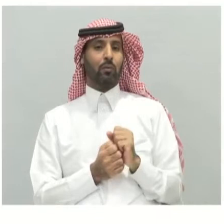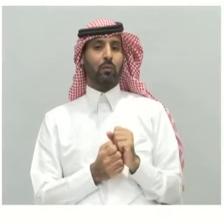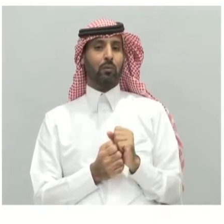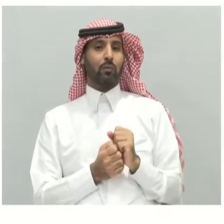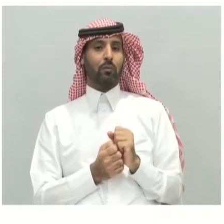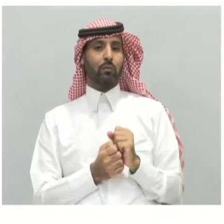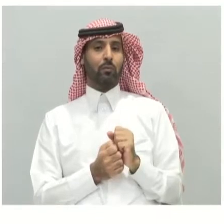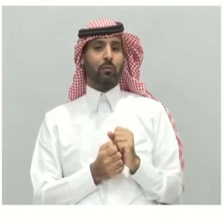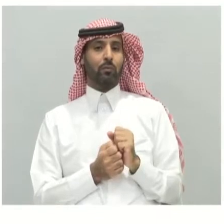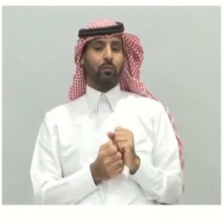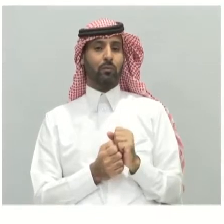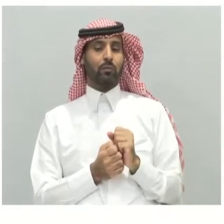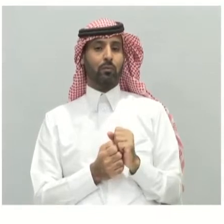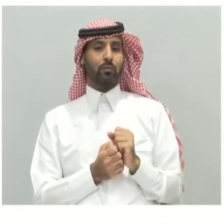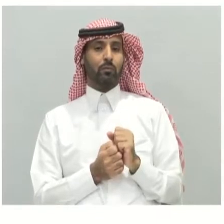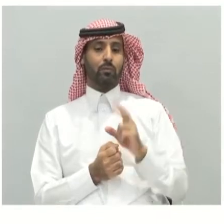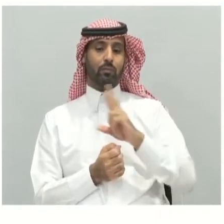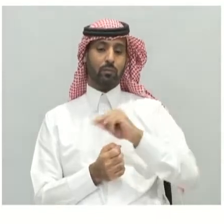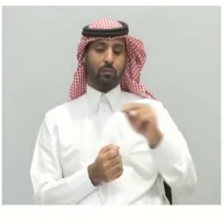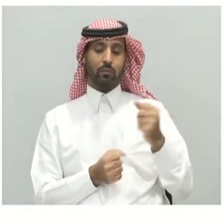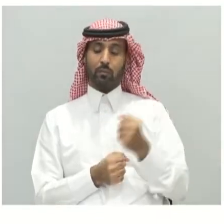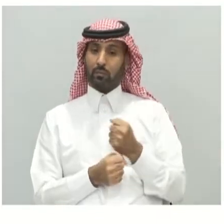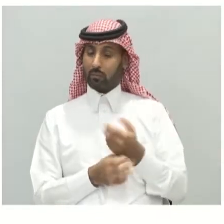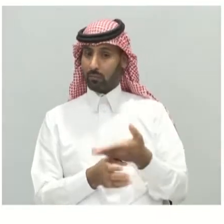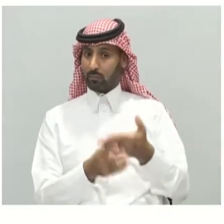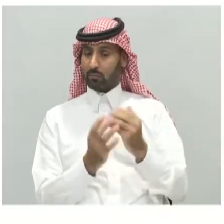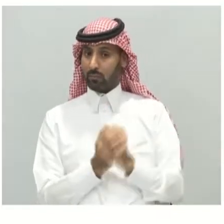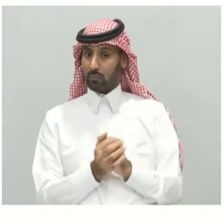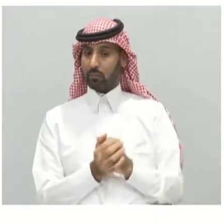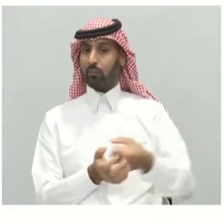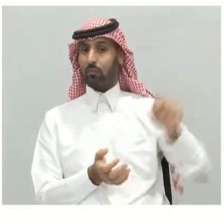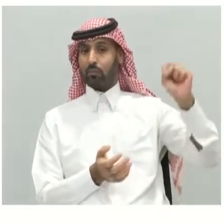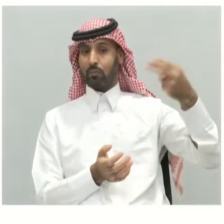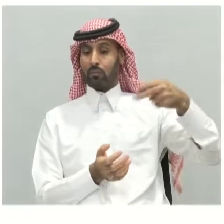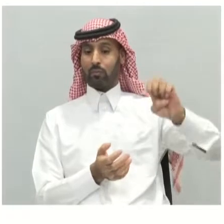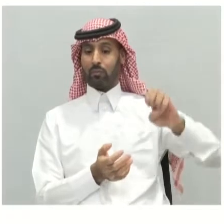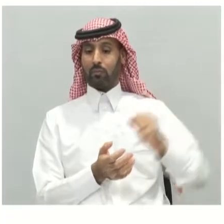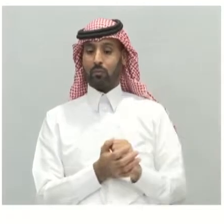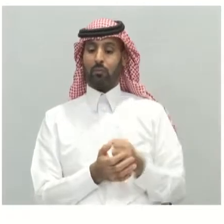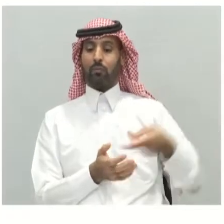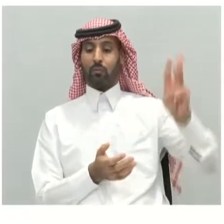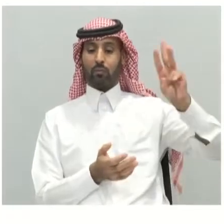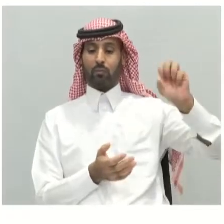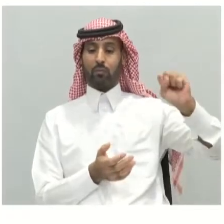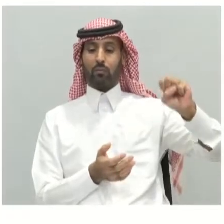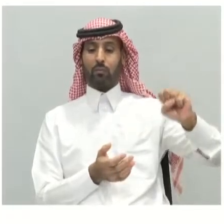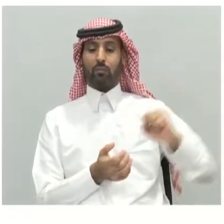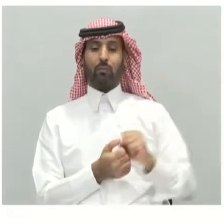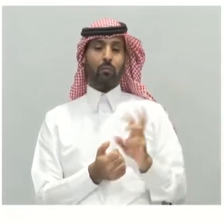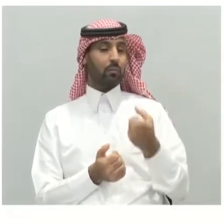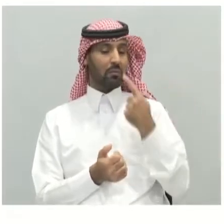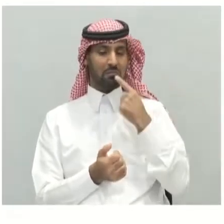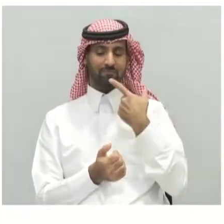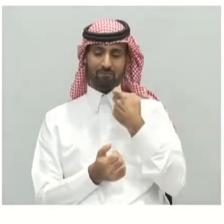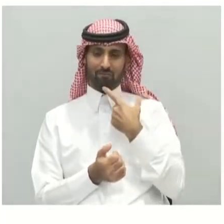has verb to be, like here? She was, this is a verb to be, not happy.